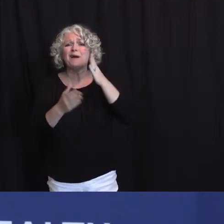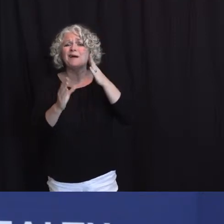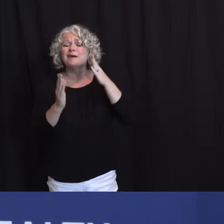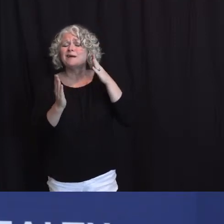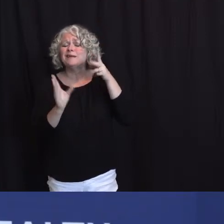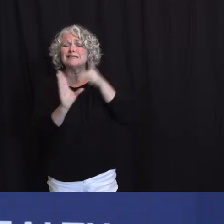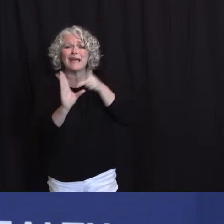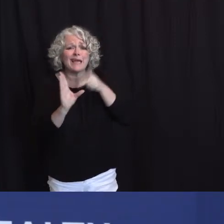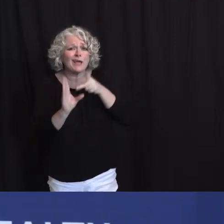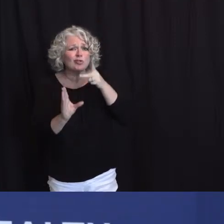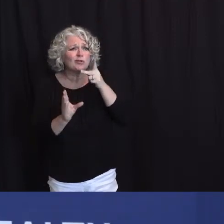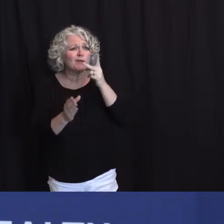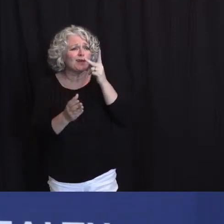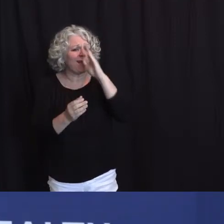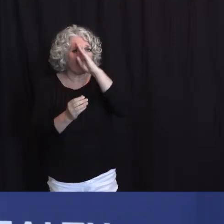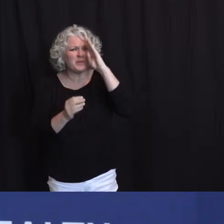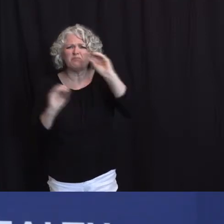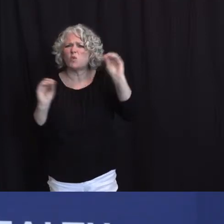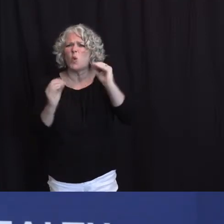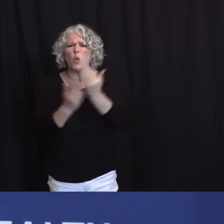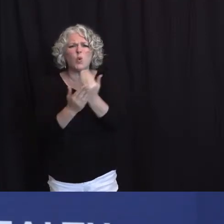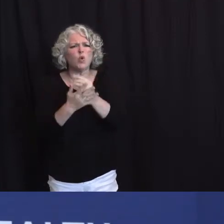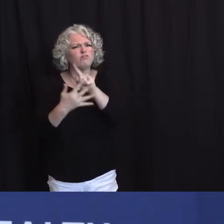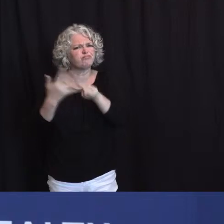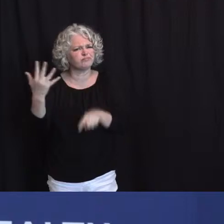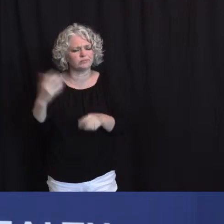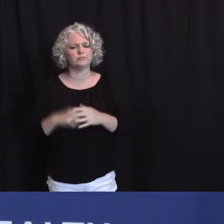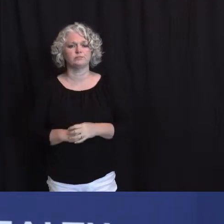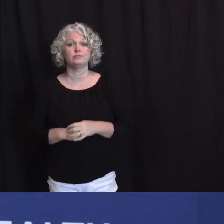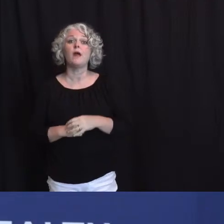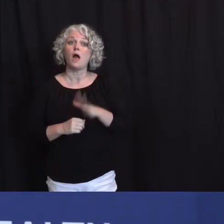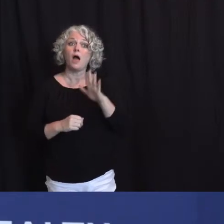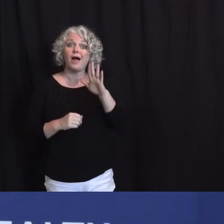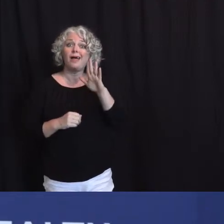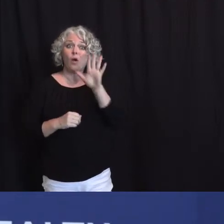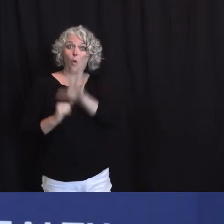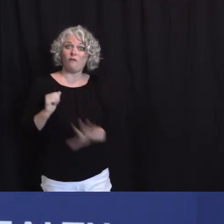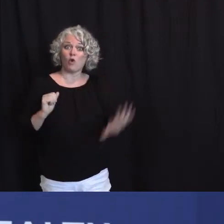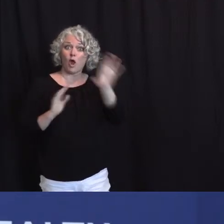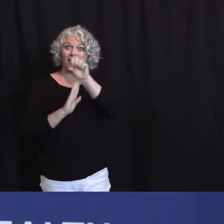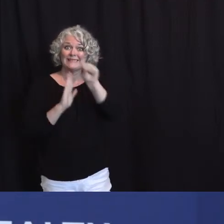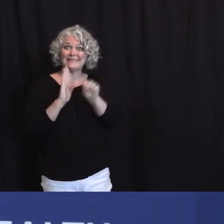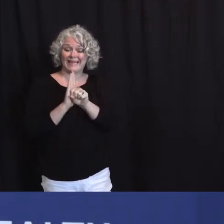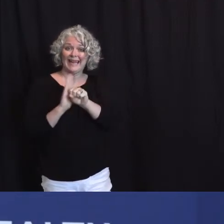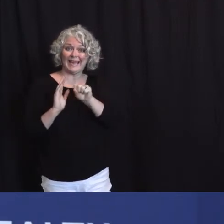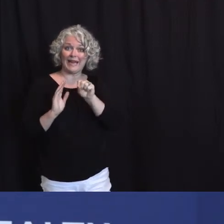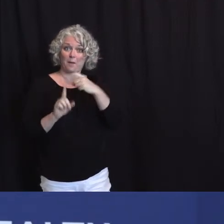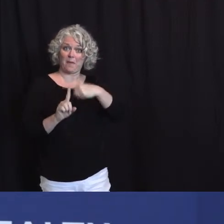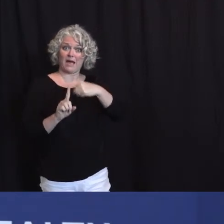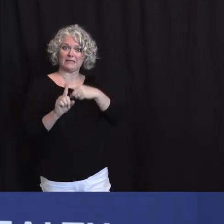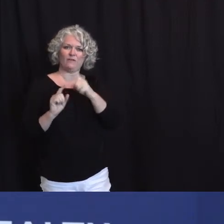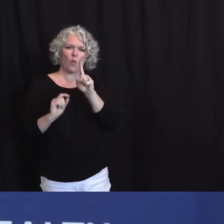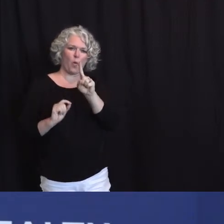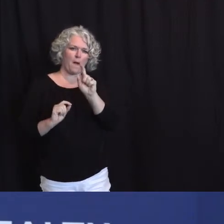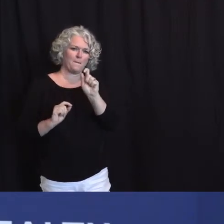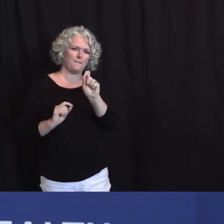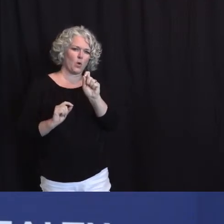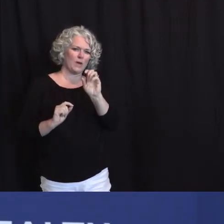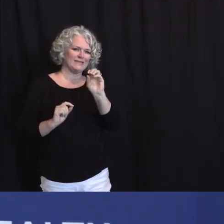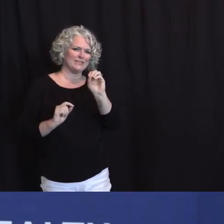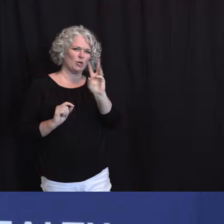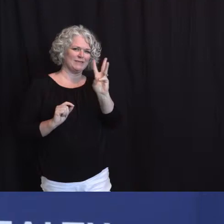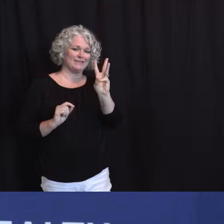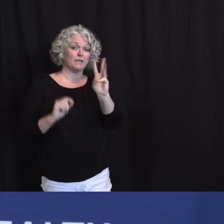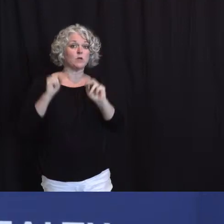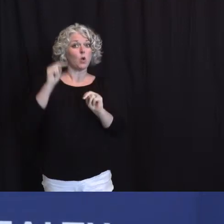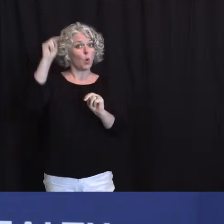patients. The daily percent positivity overall in the state as of June 3rd, 1.06. The